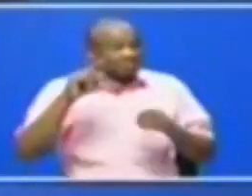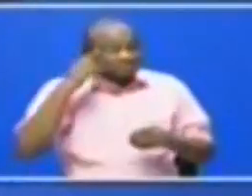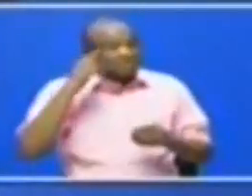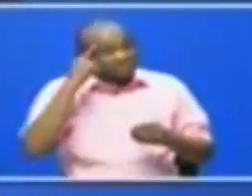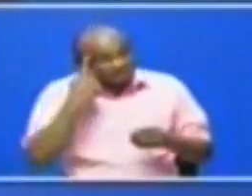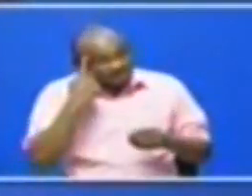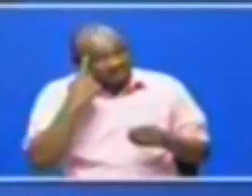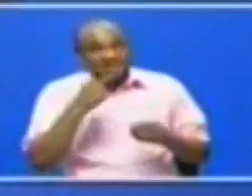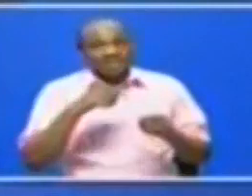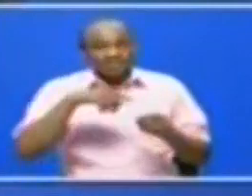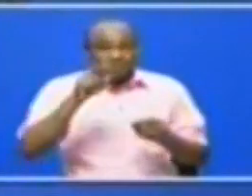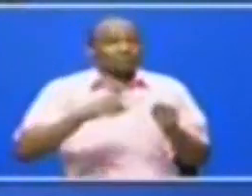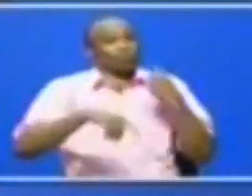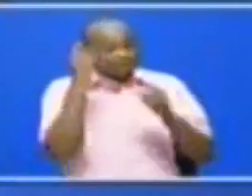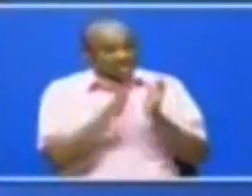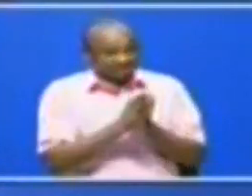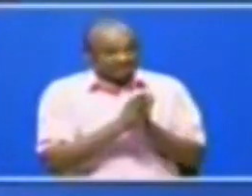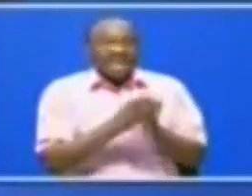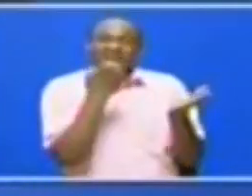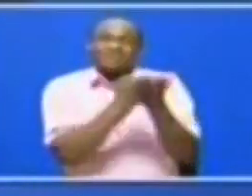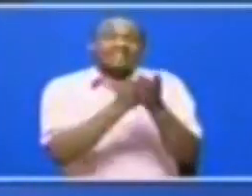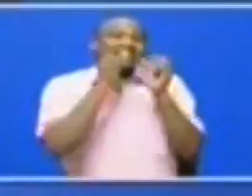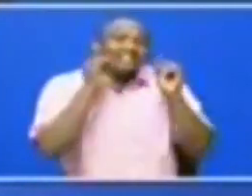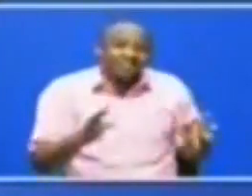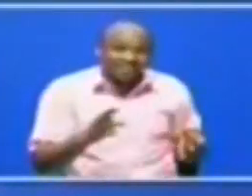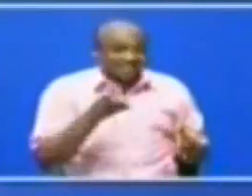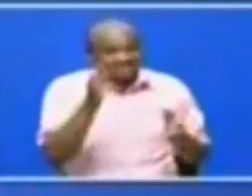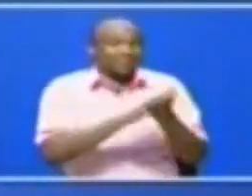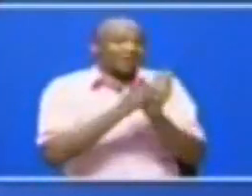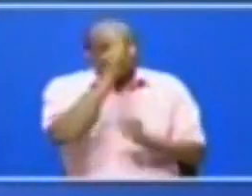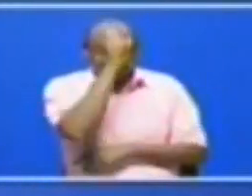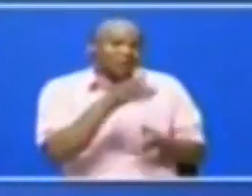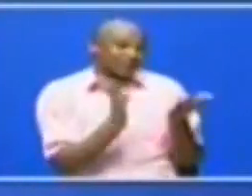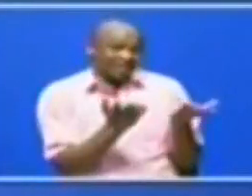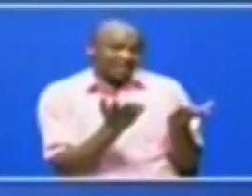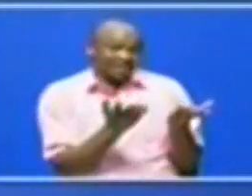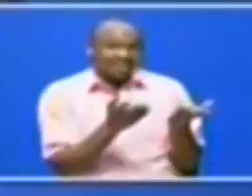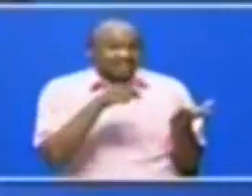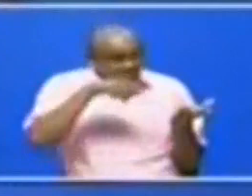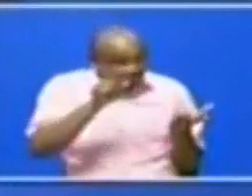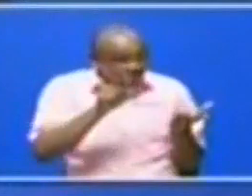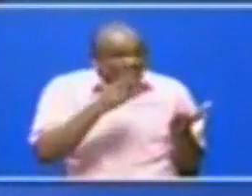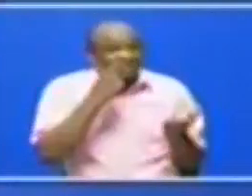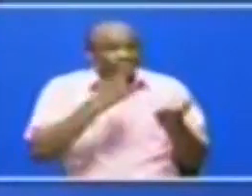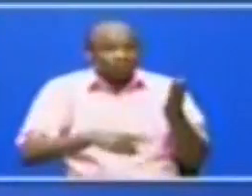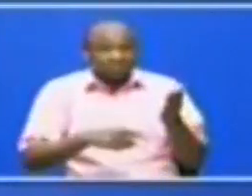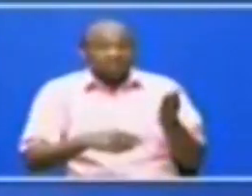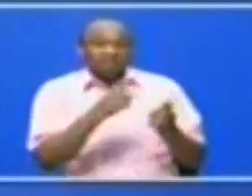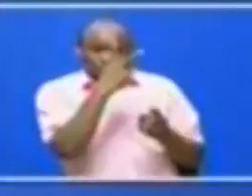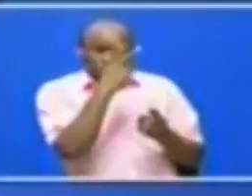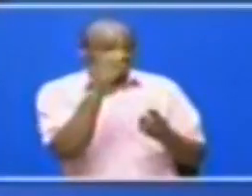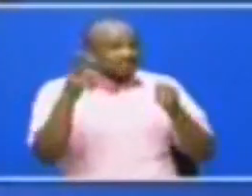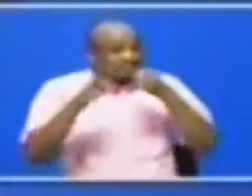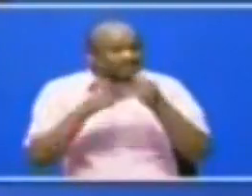that either of them won. Mm-hmm. There is no evidence. The fact that the judiciary ruled mm-hmm. the way it did tells you, like in